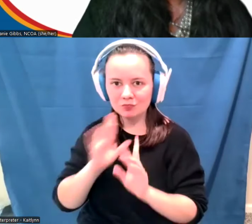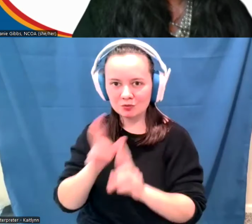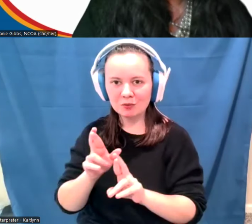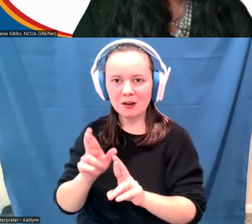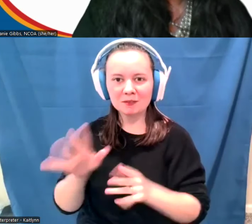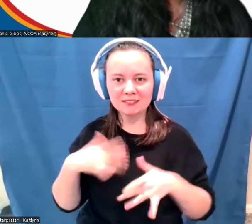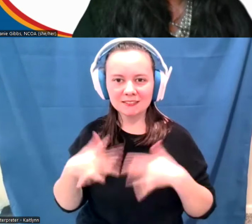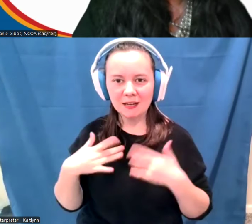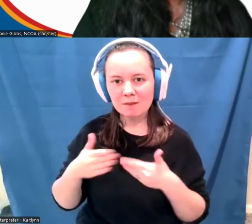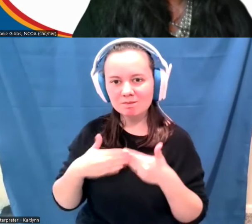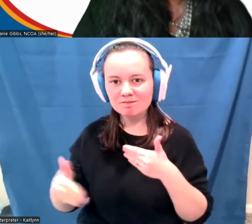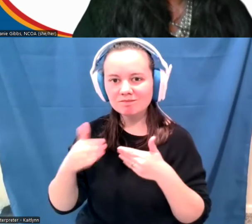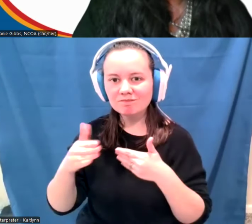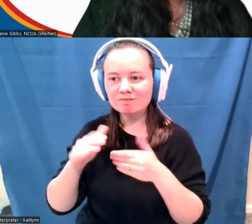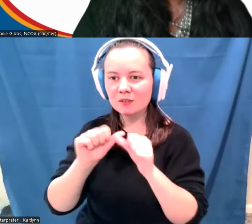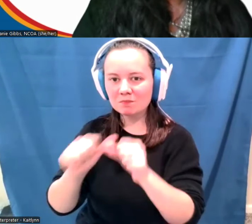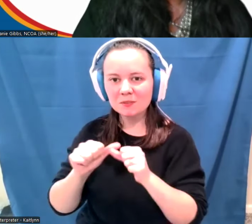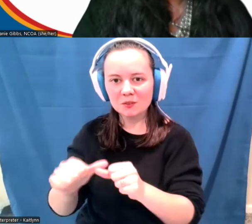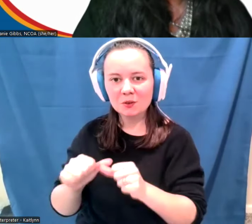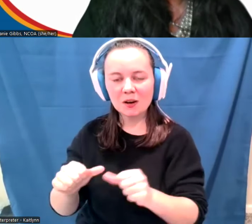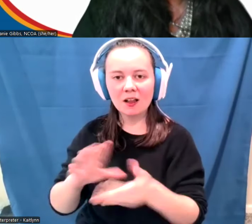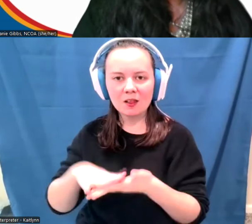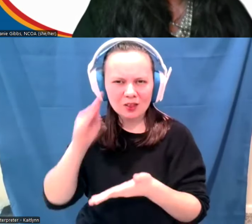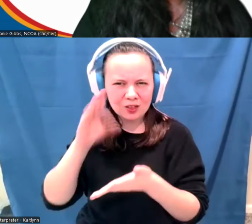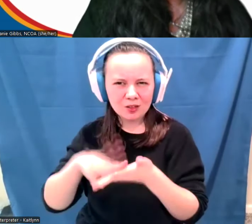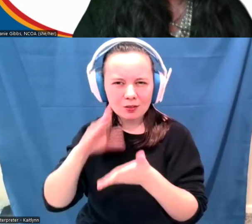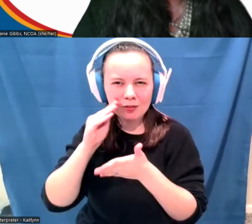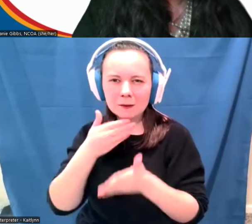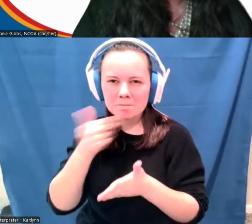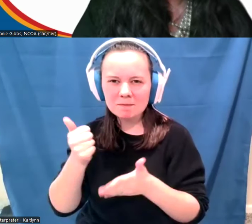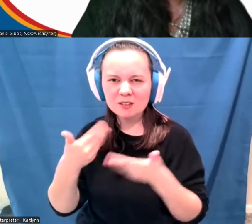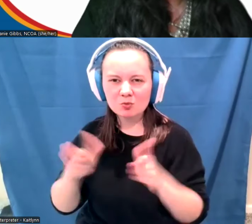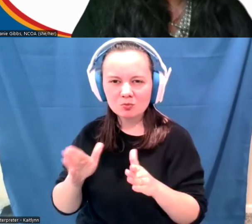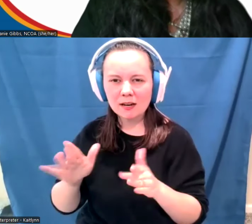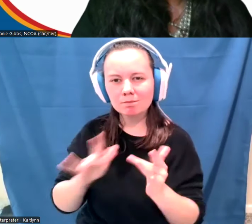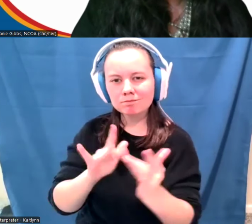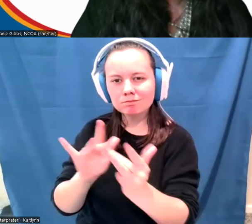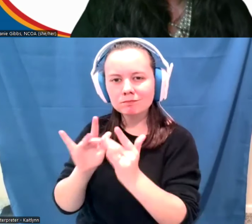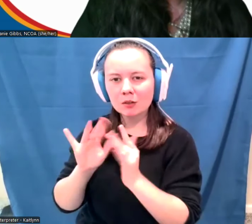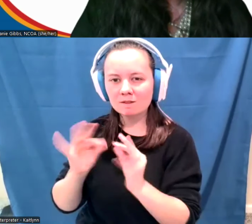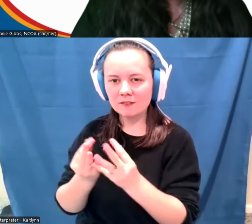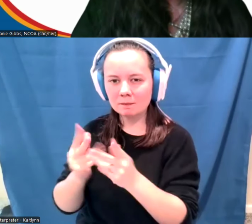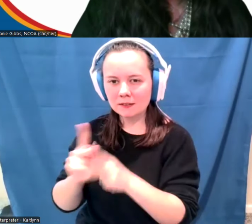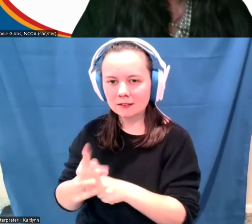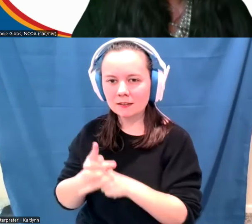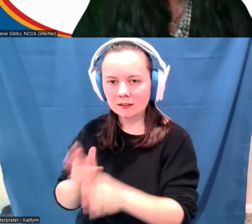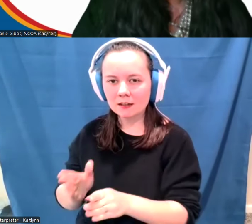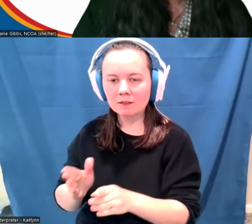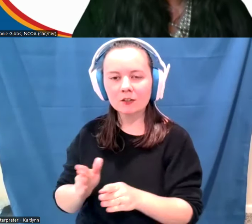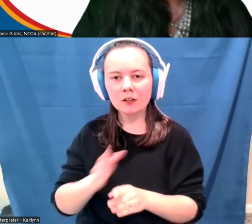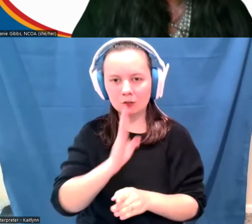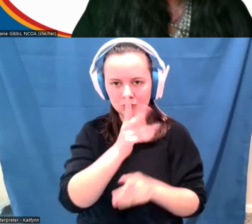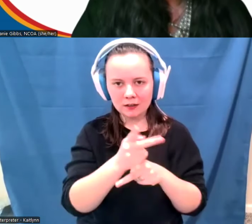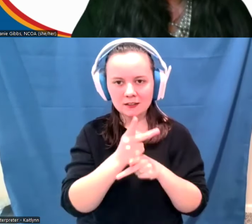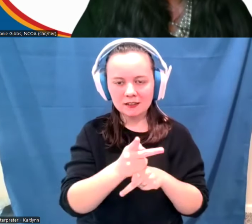it to the next level and learning more about the most effective ways to reach family caregivers and direct care workers together, and